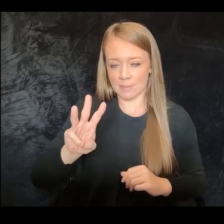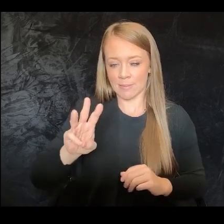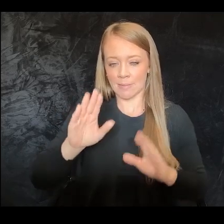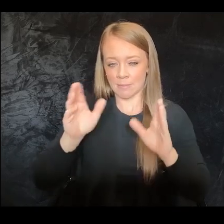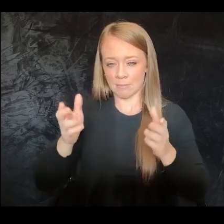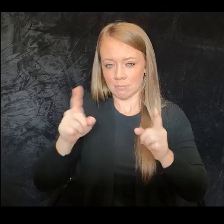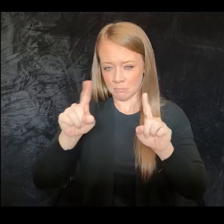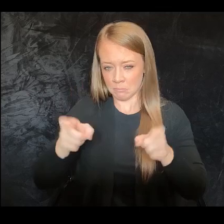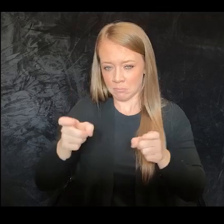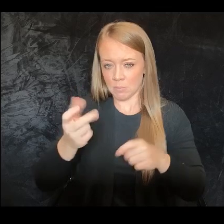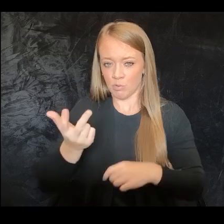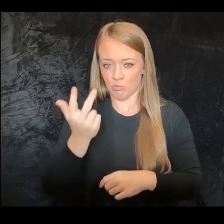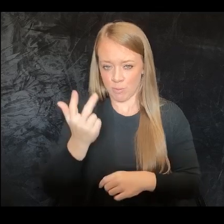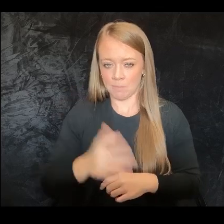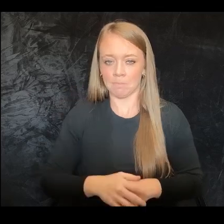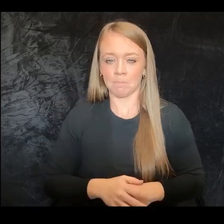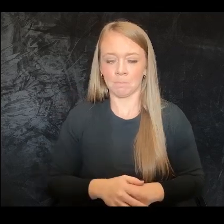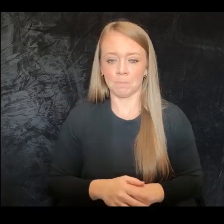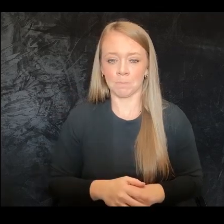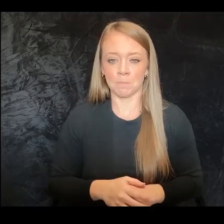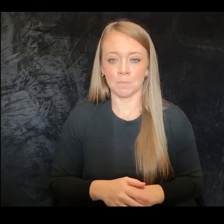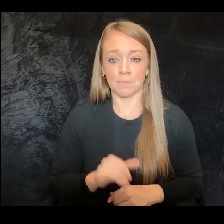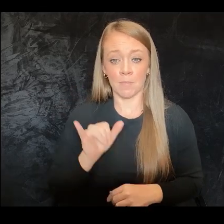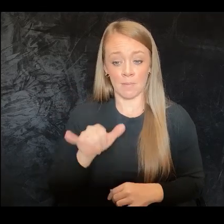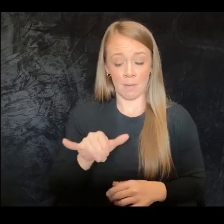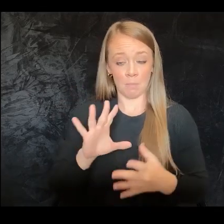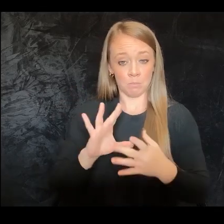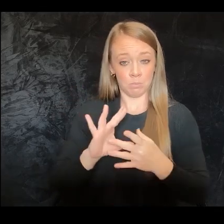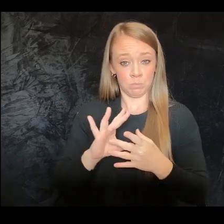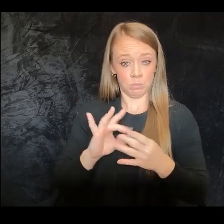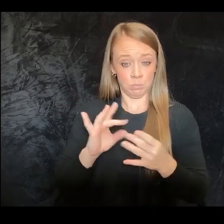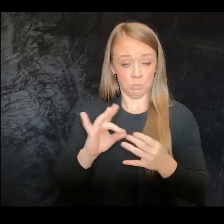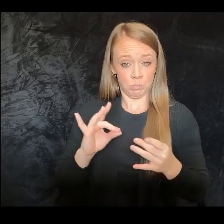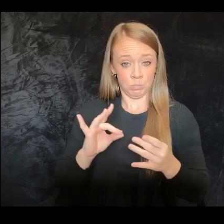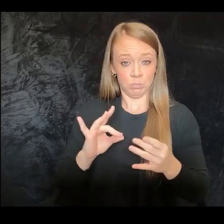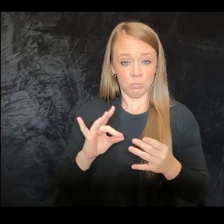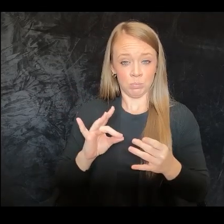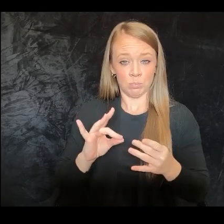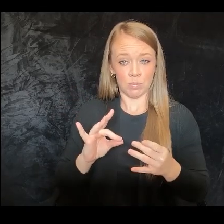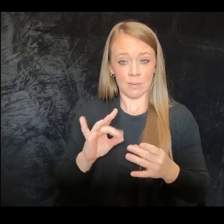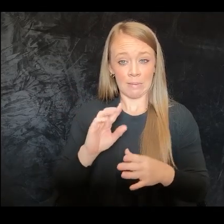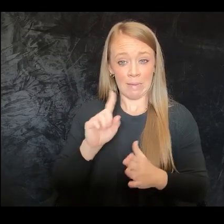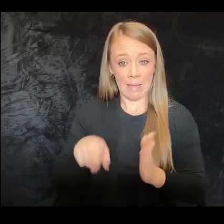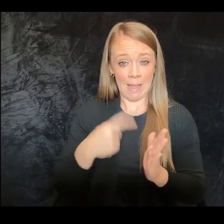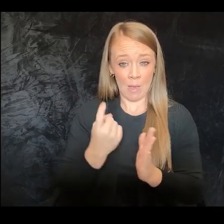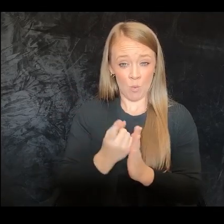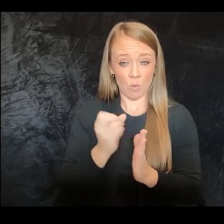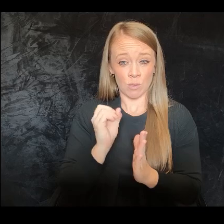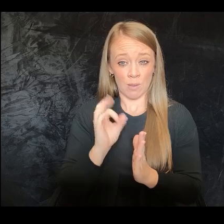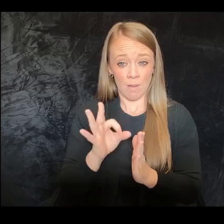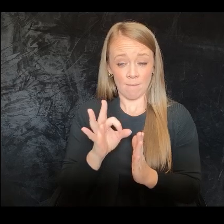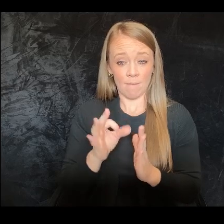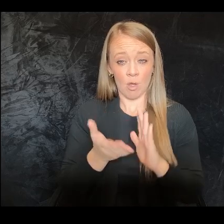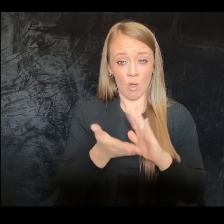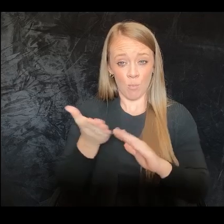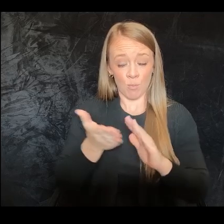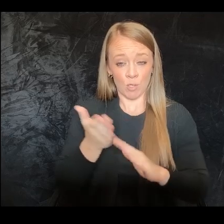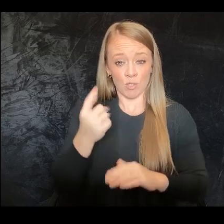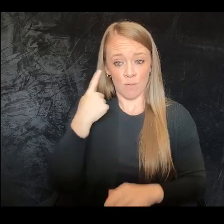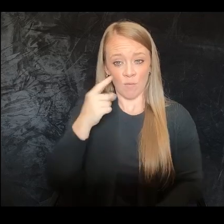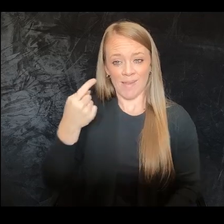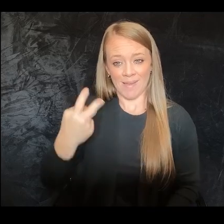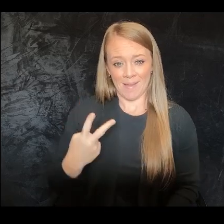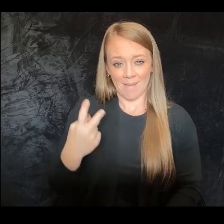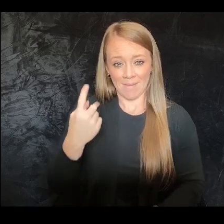410 Section 6(3) states, the hours of operation of